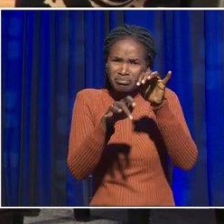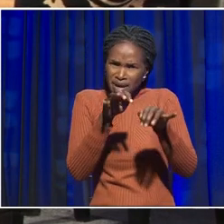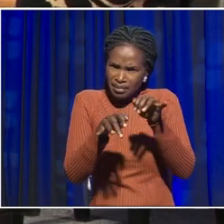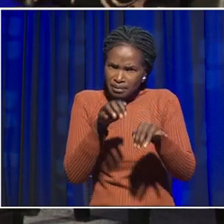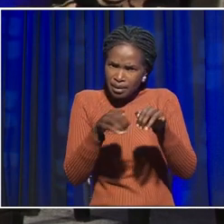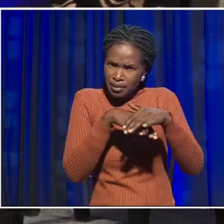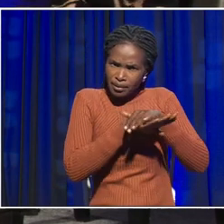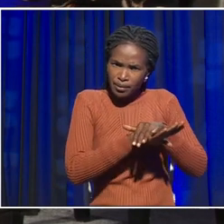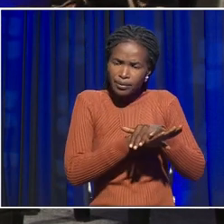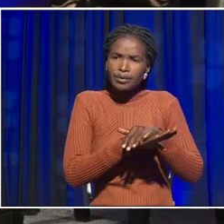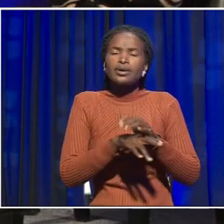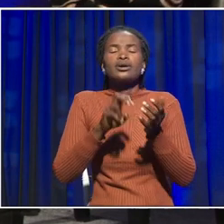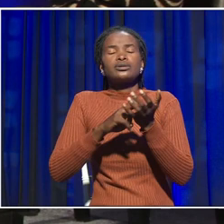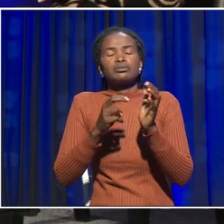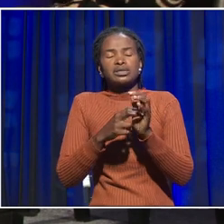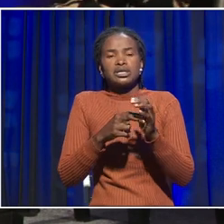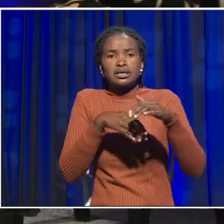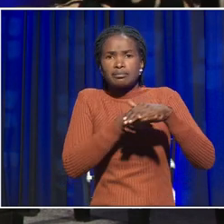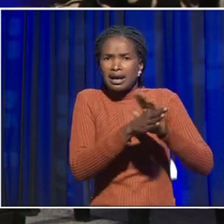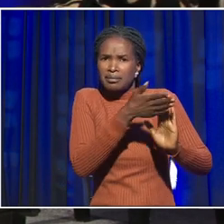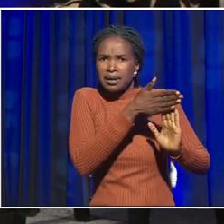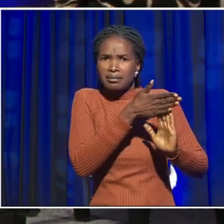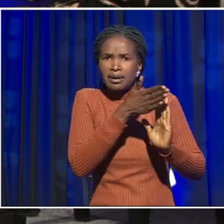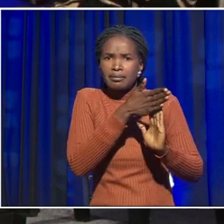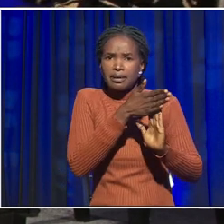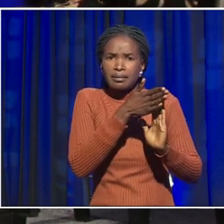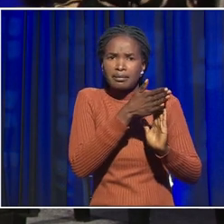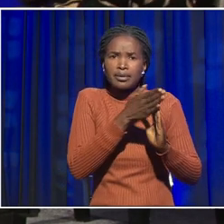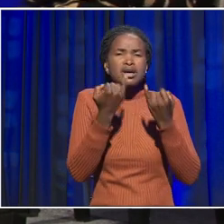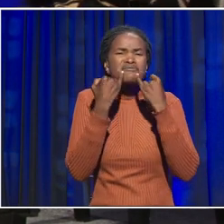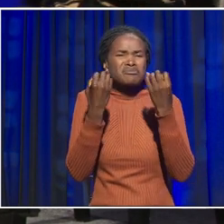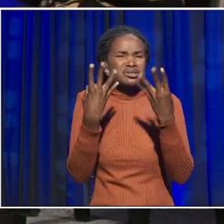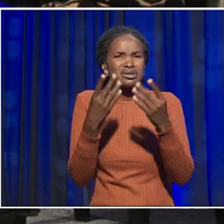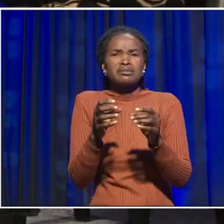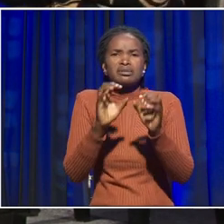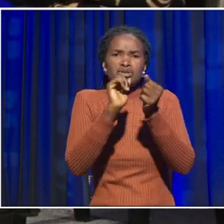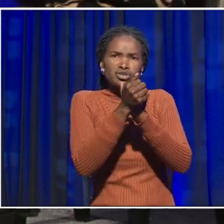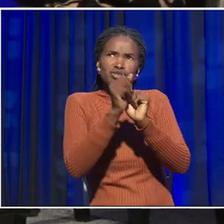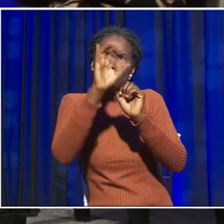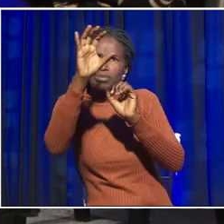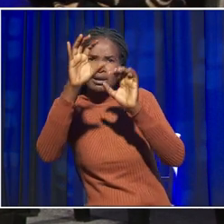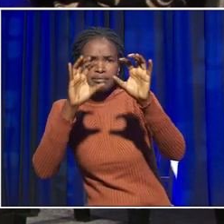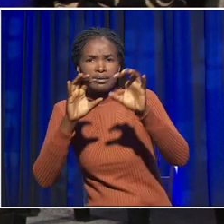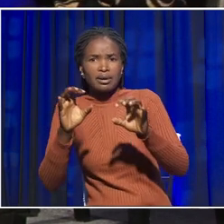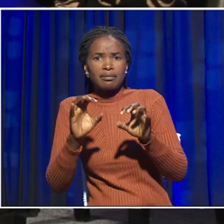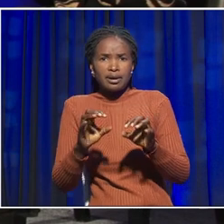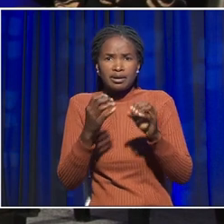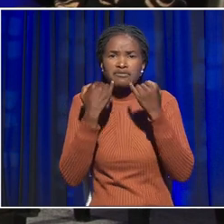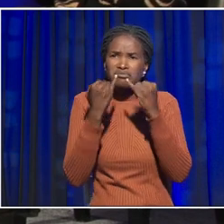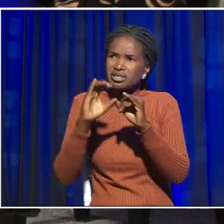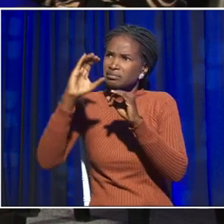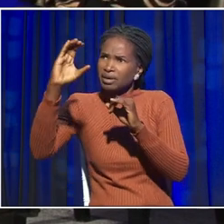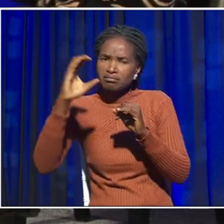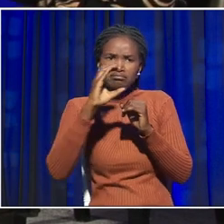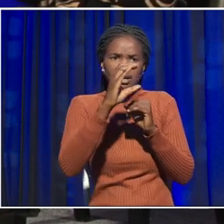is goes in this big pool called the big data. So data can be structured, unstructured, but the point is that this is